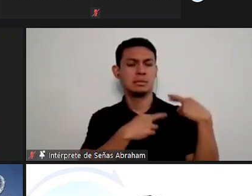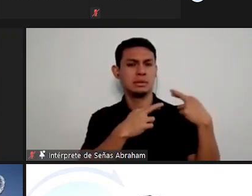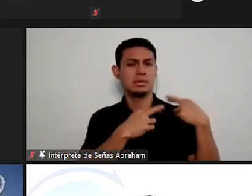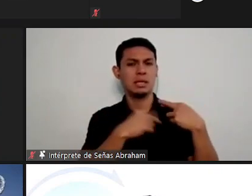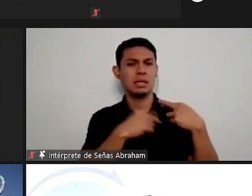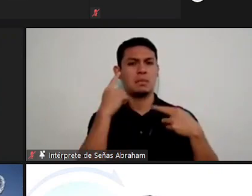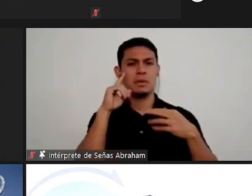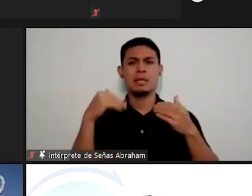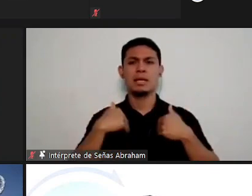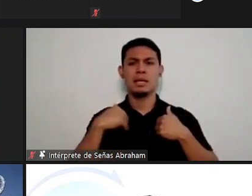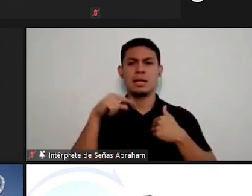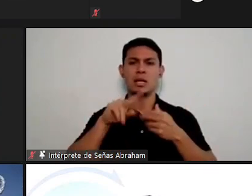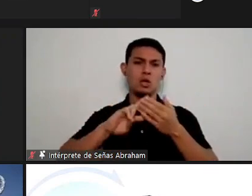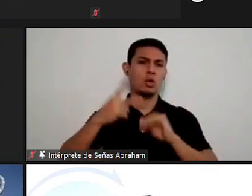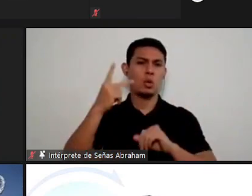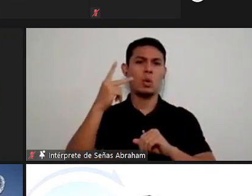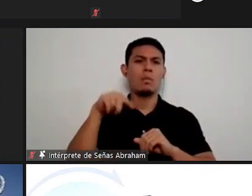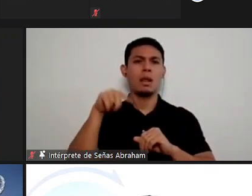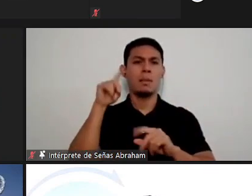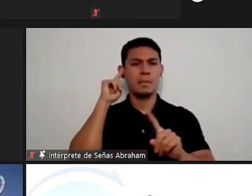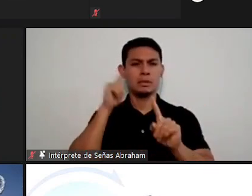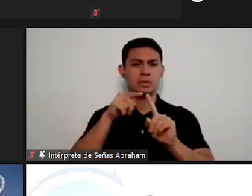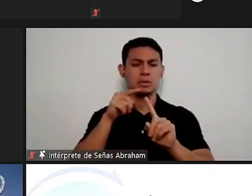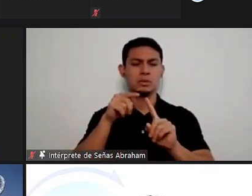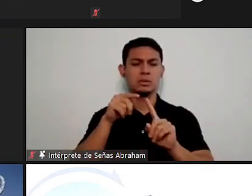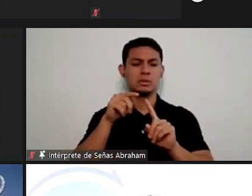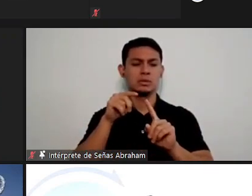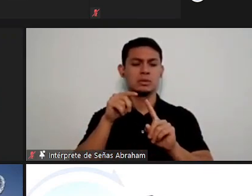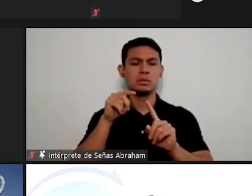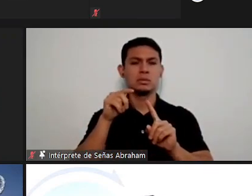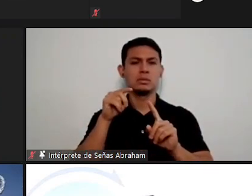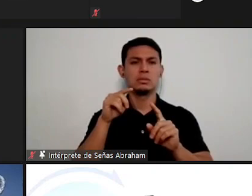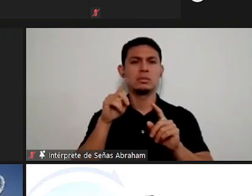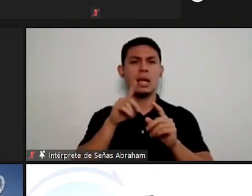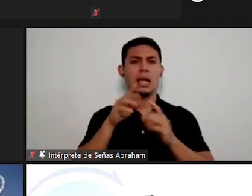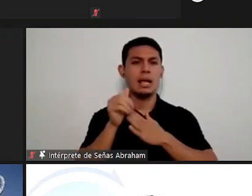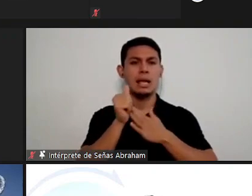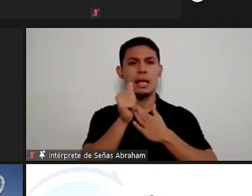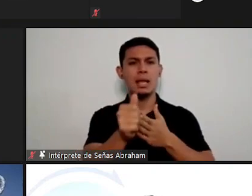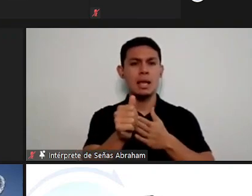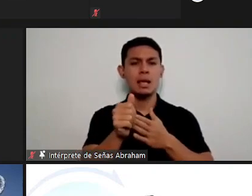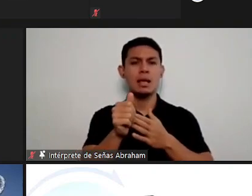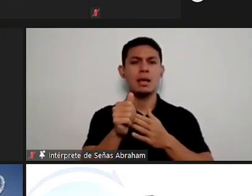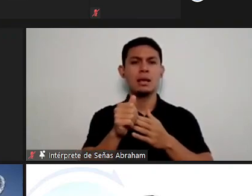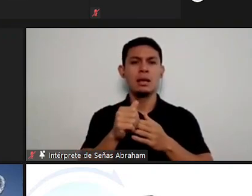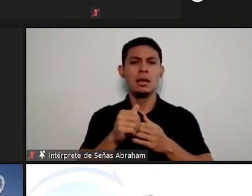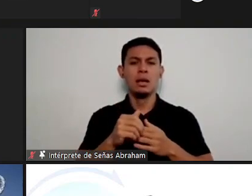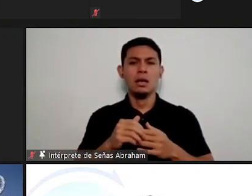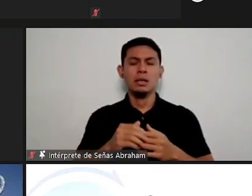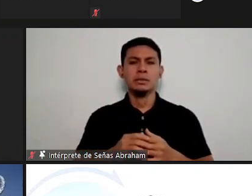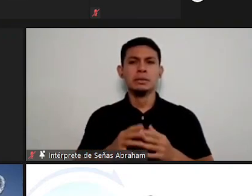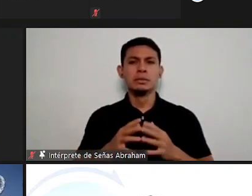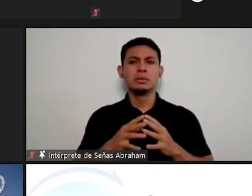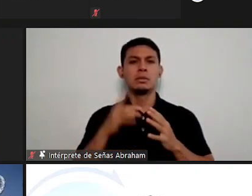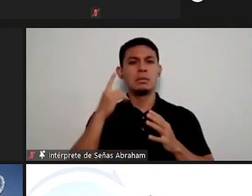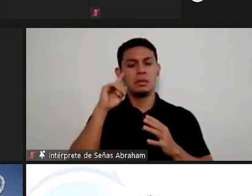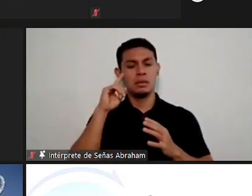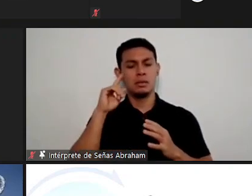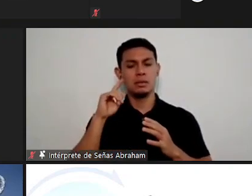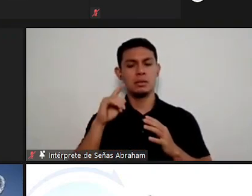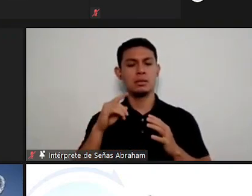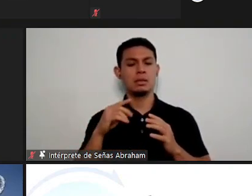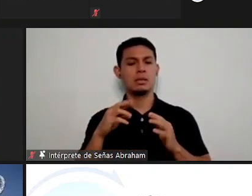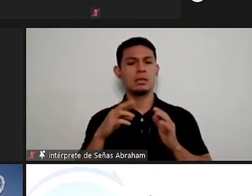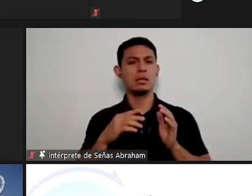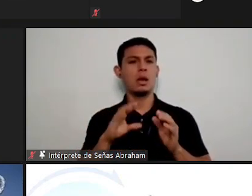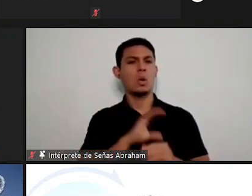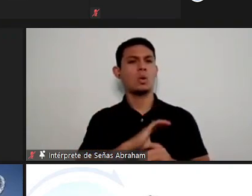the business conduct to promote the directory guidelines and the due diligence